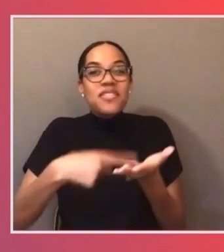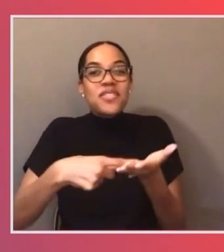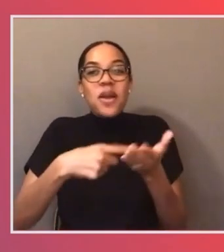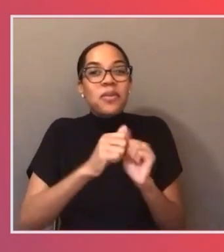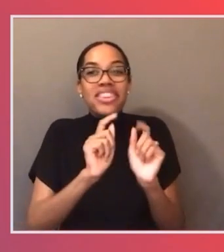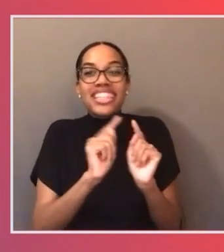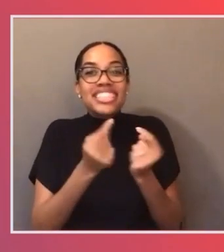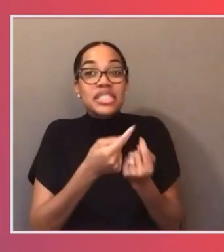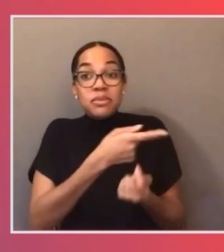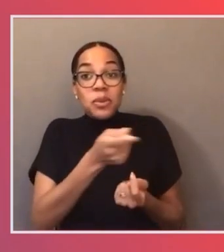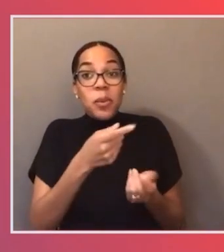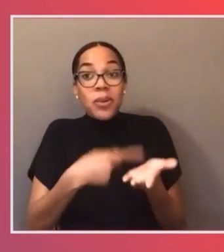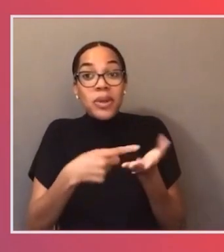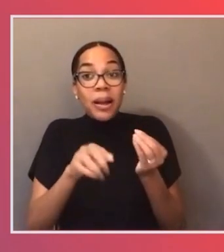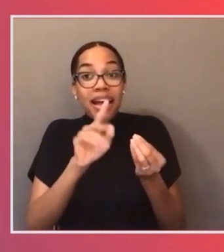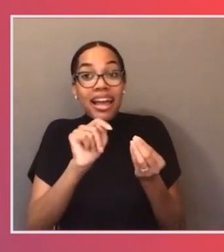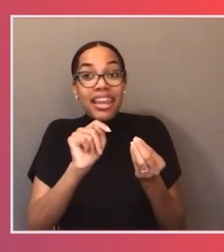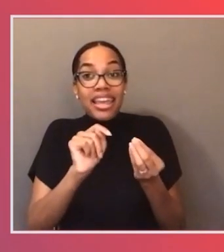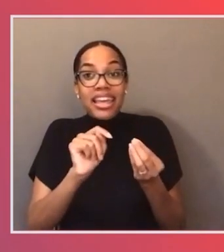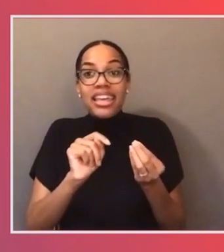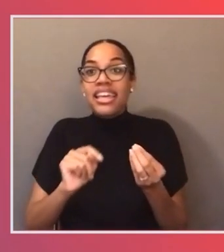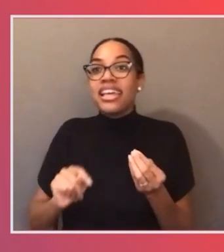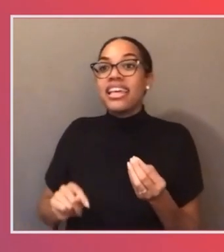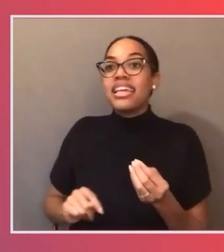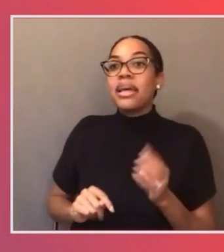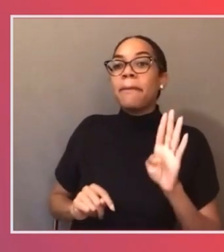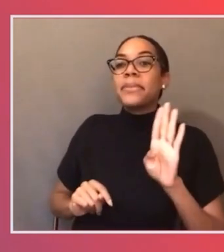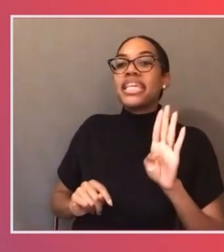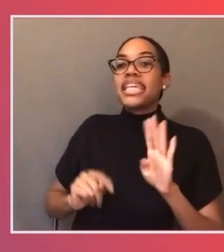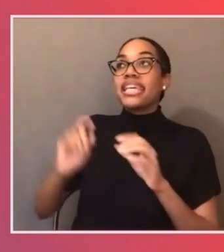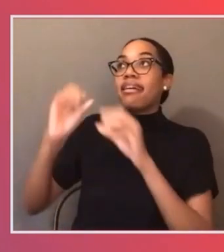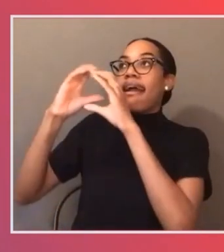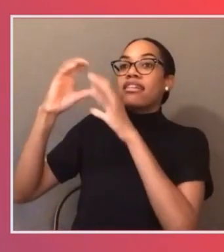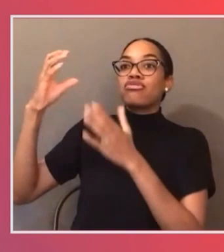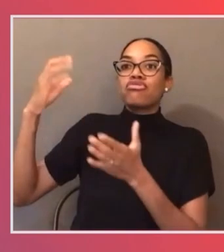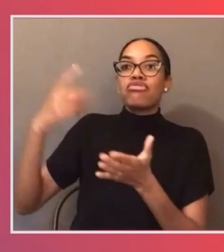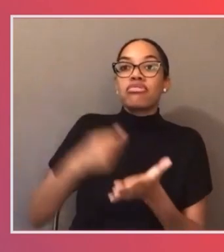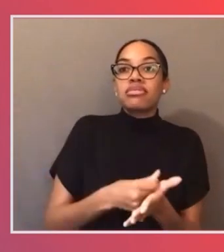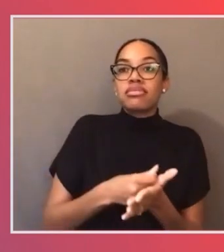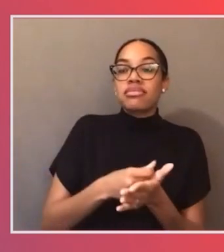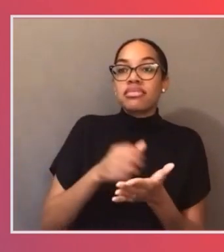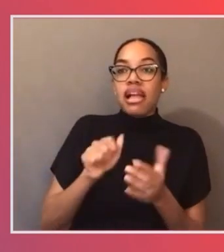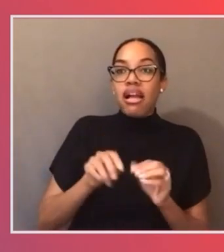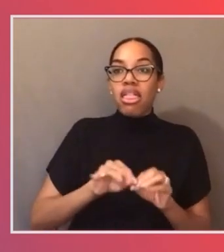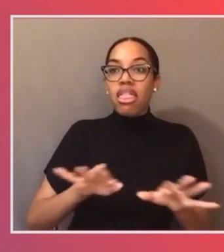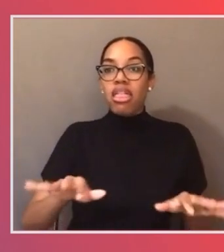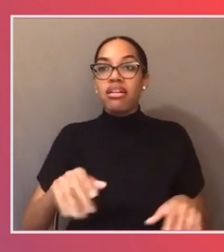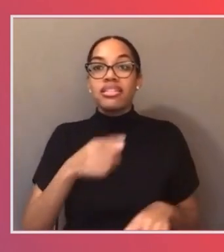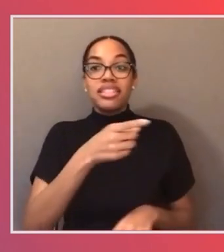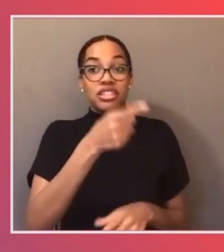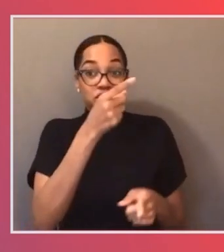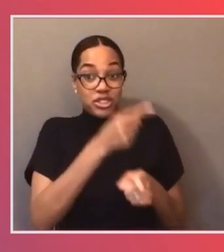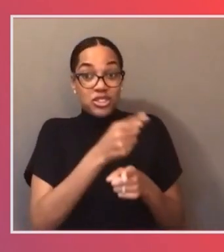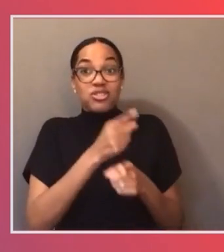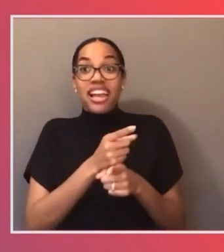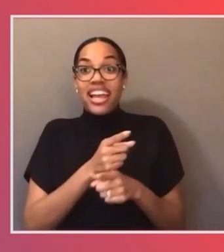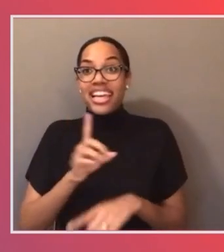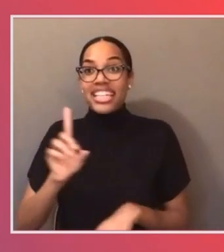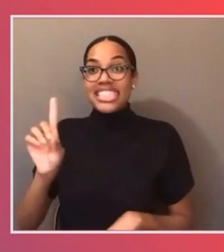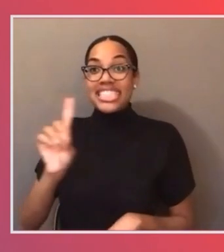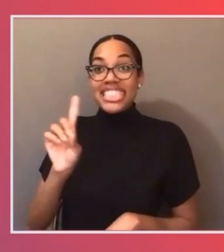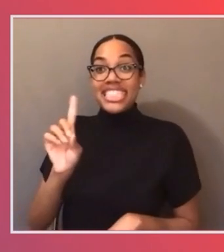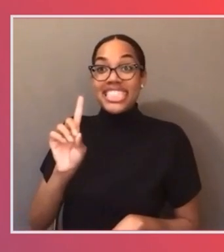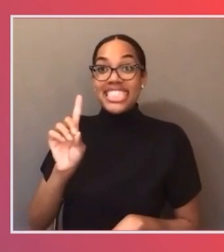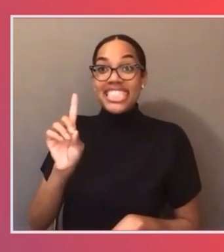asteroid. complete answer? She's right. D, she's right. Absolutely. Right. She's right. You guys Way to